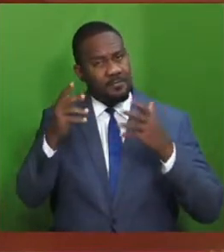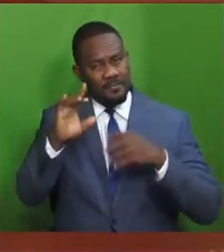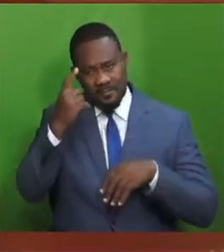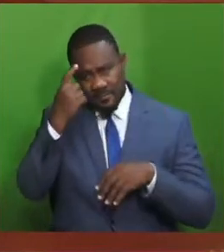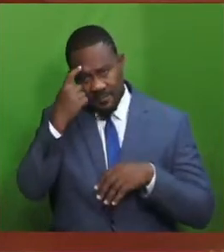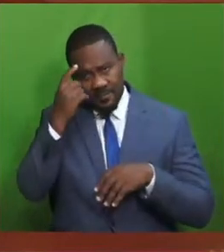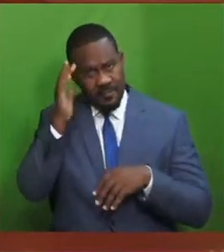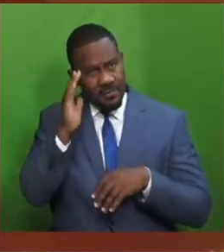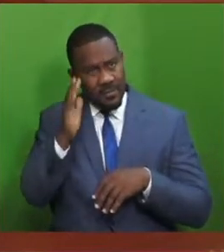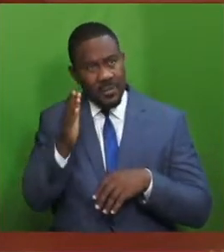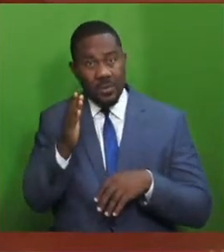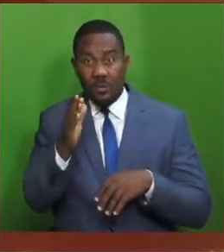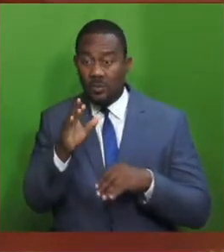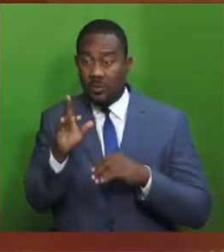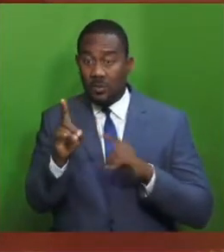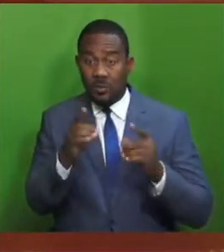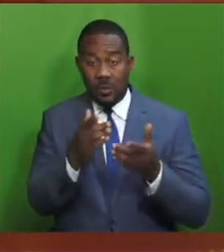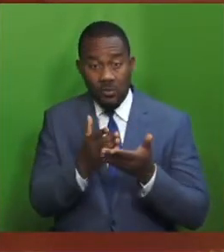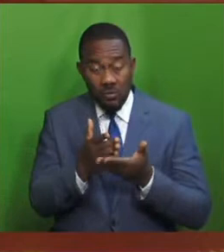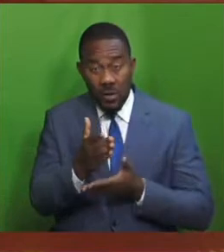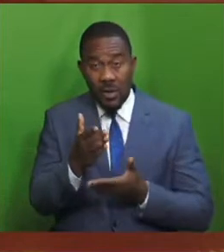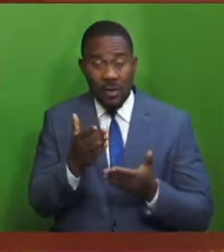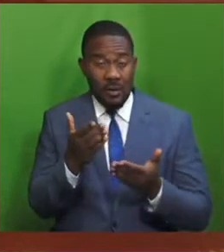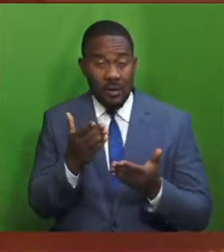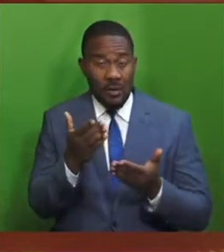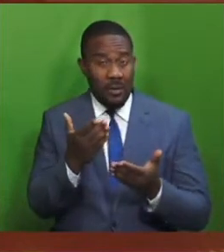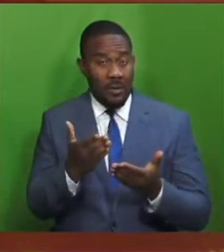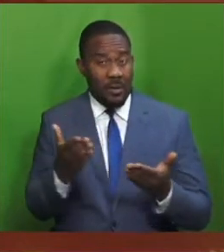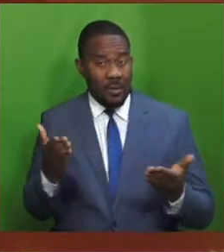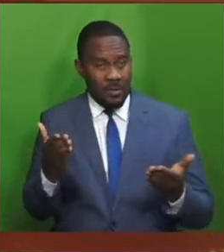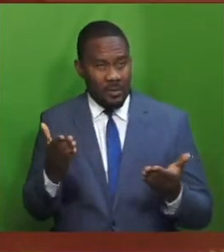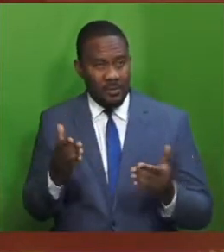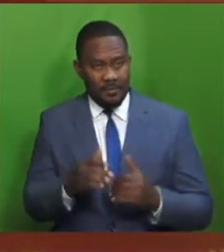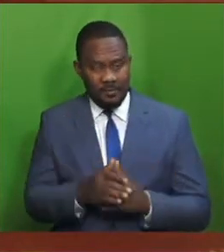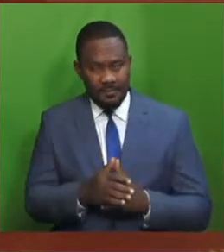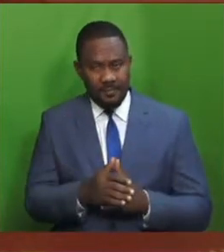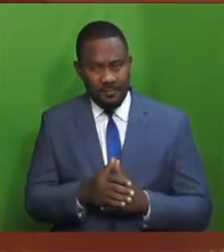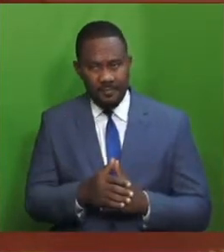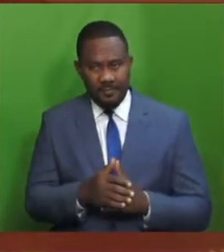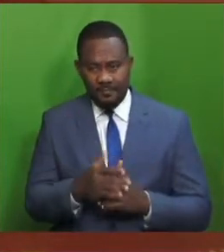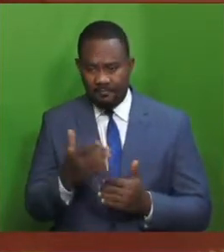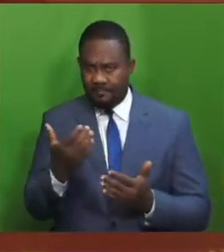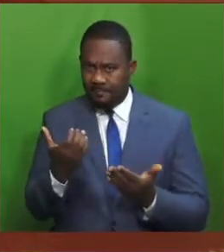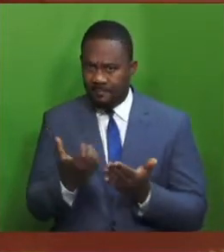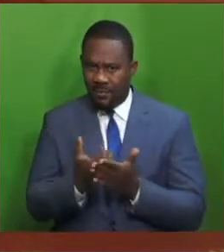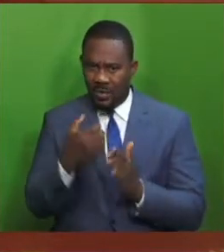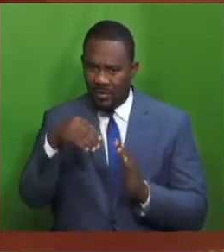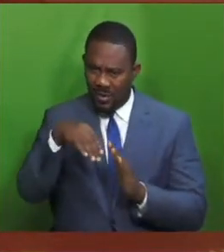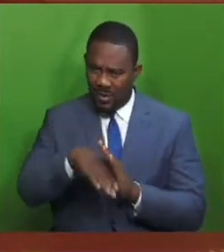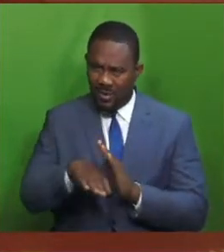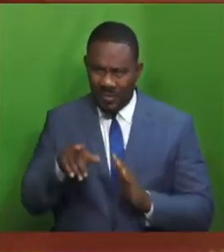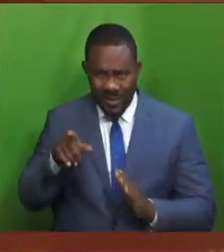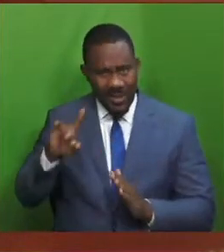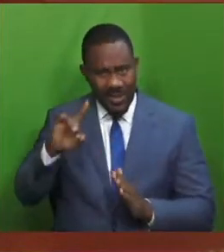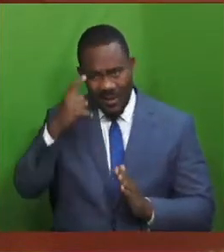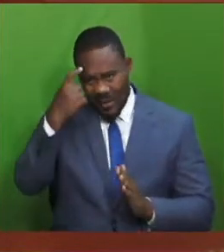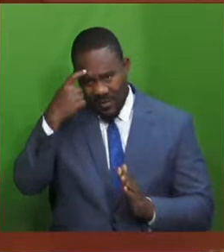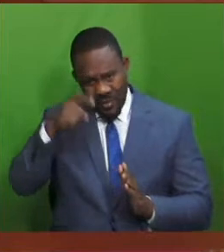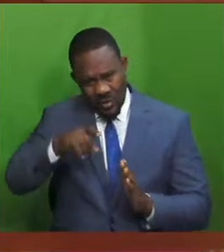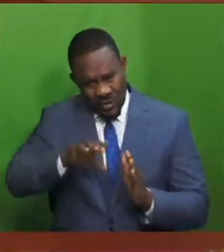will do what is appropriate to work this economy through recovery and to share